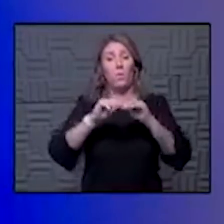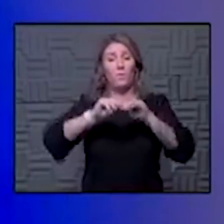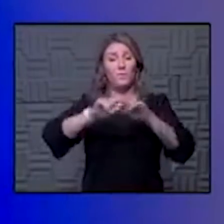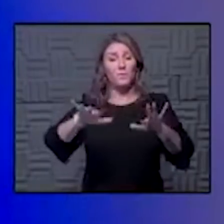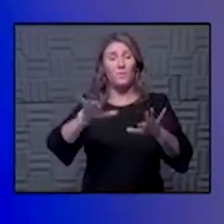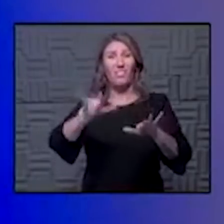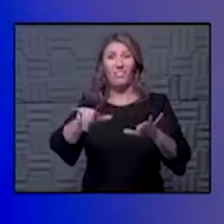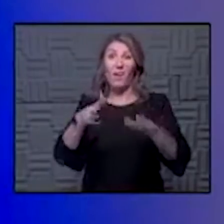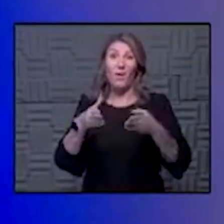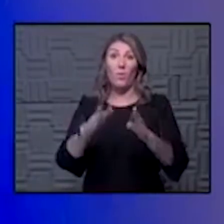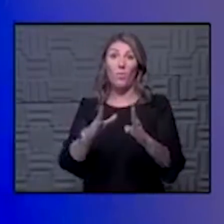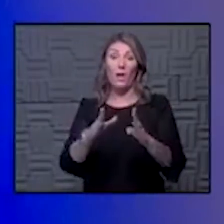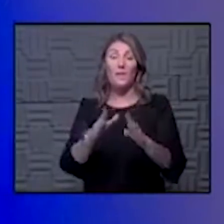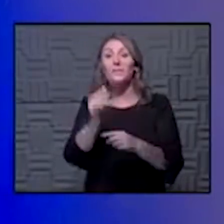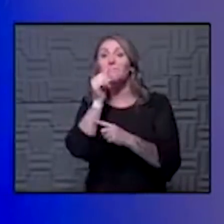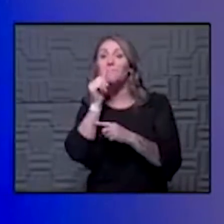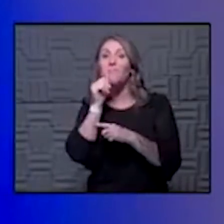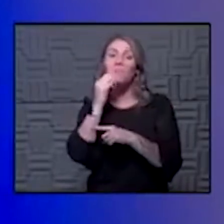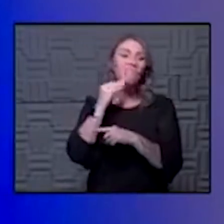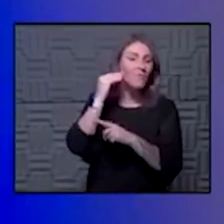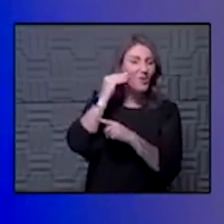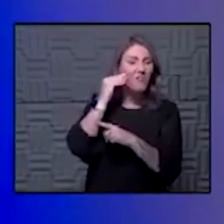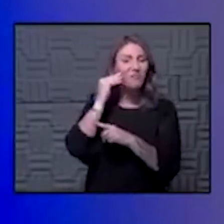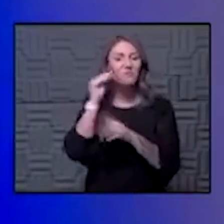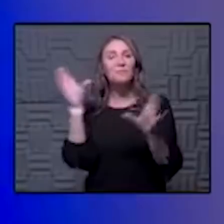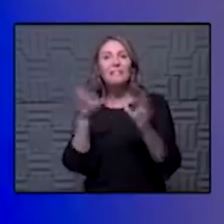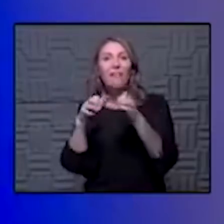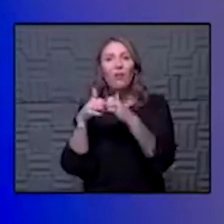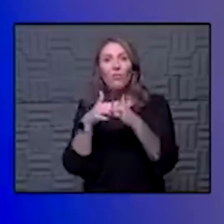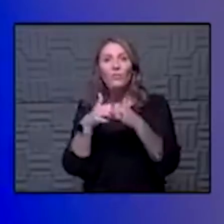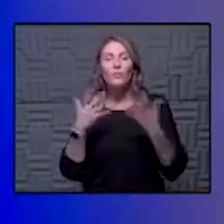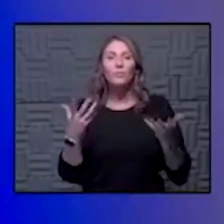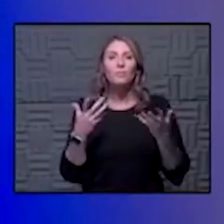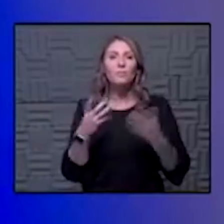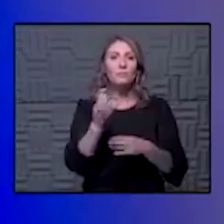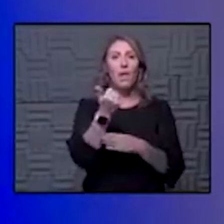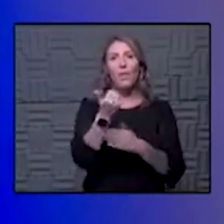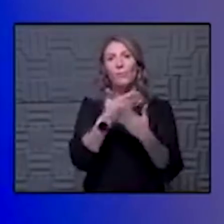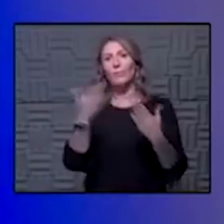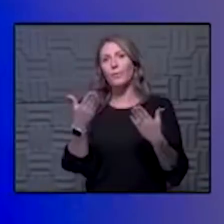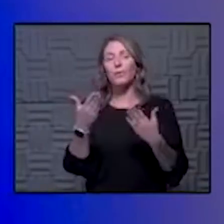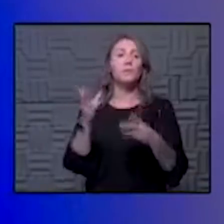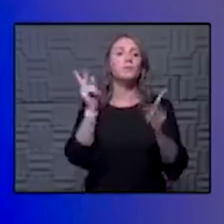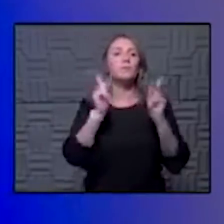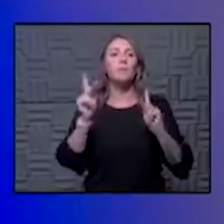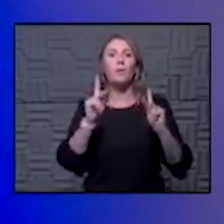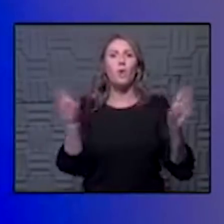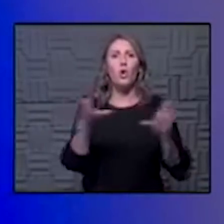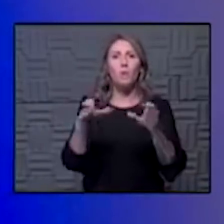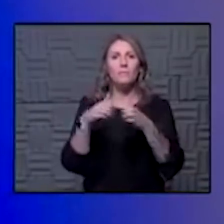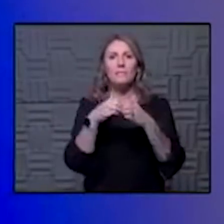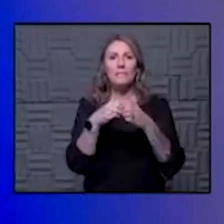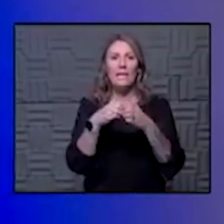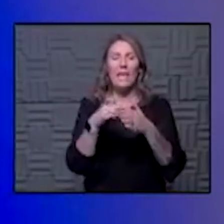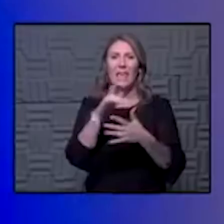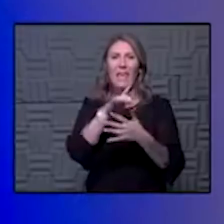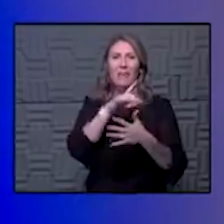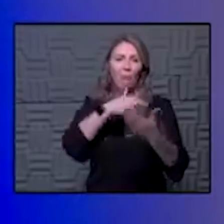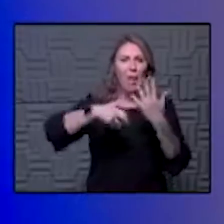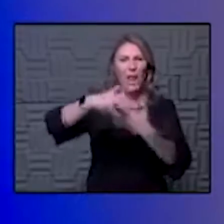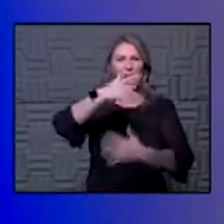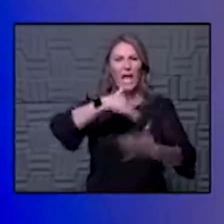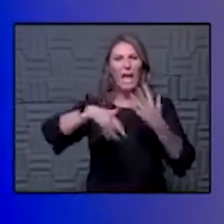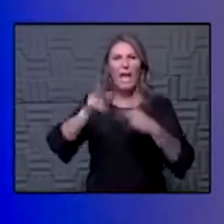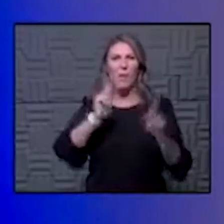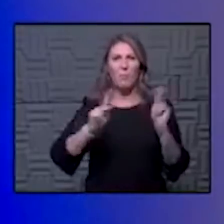that way at private homes and get-togethers, other things in which people are getting together that they are just mixing bubbles